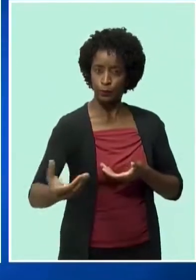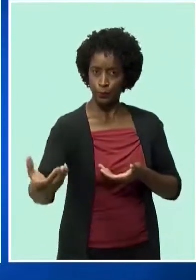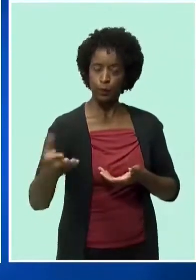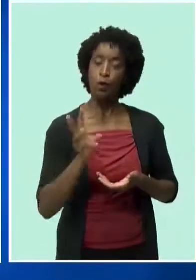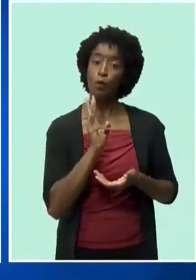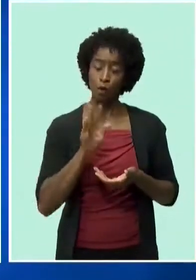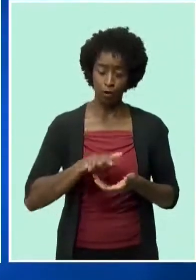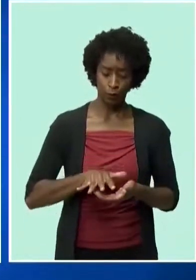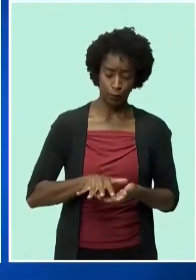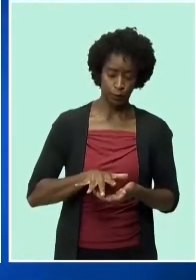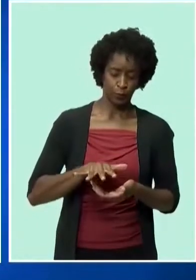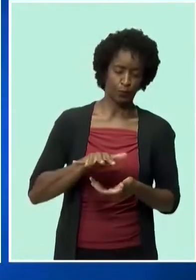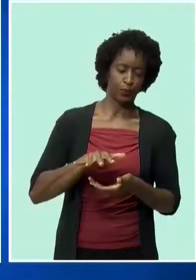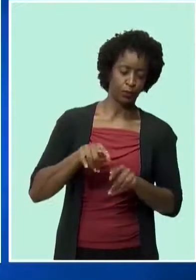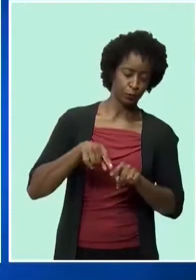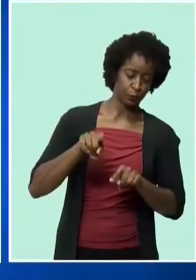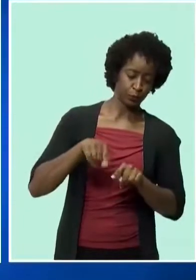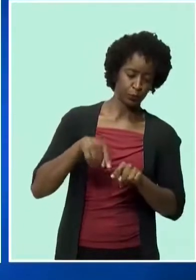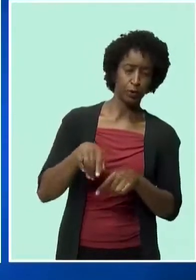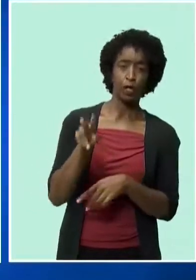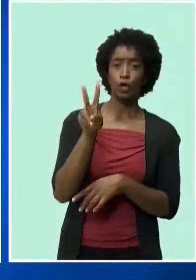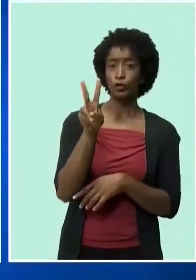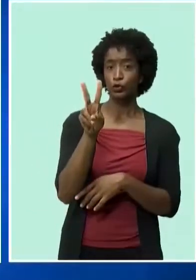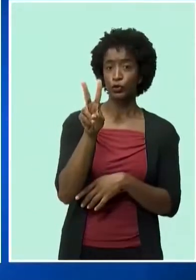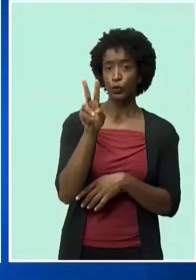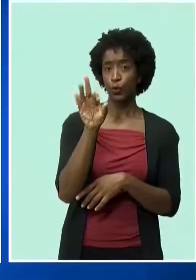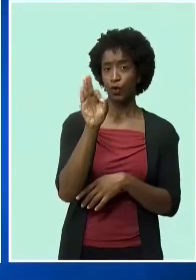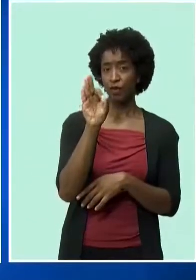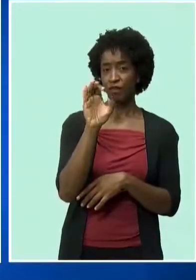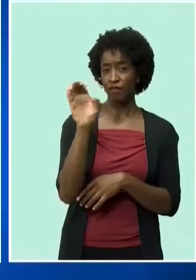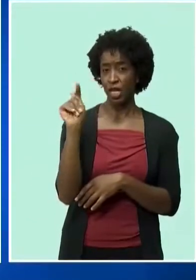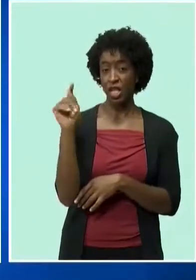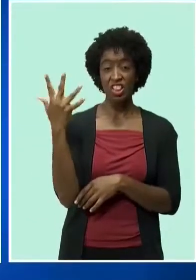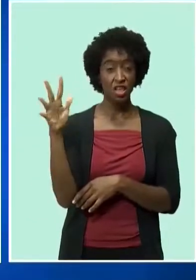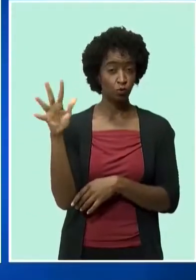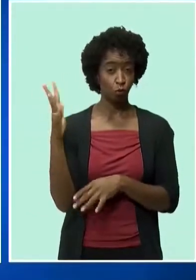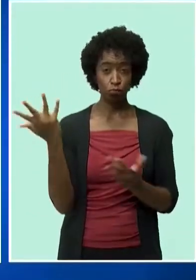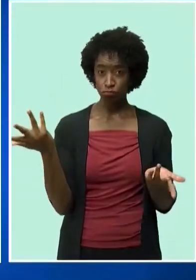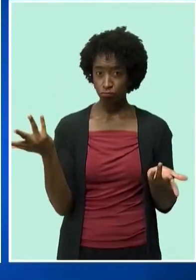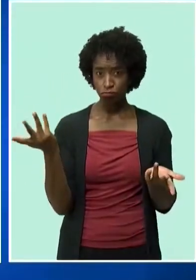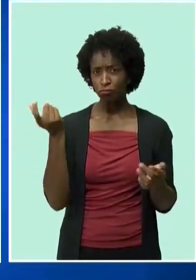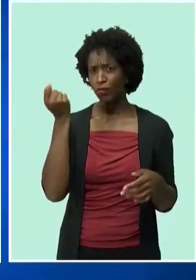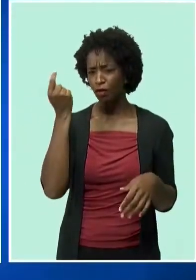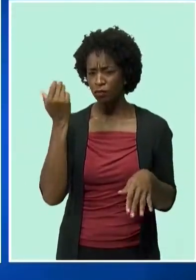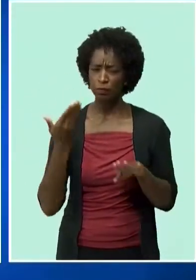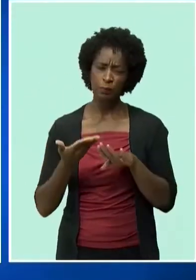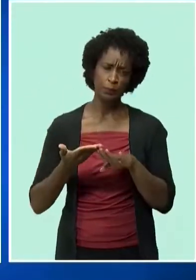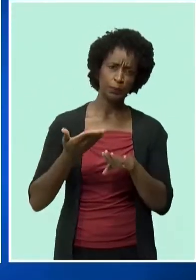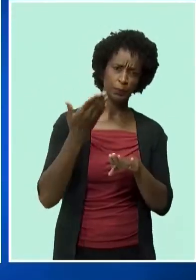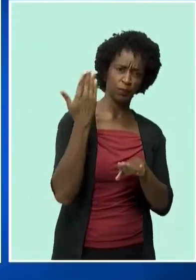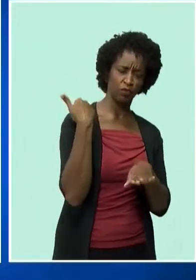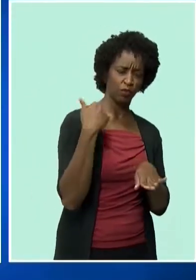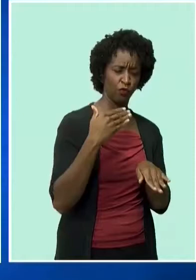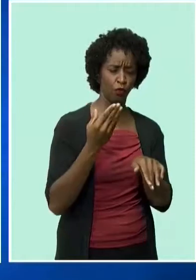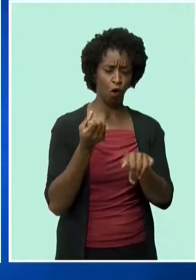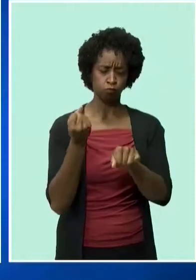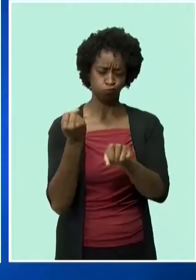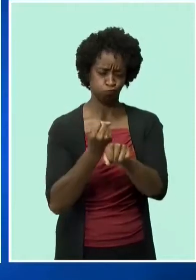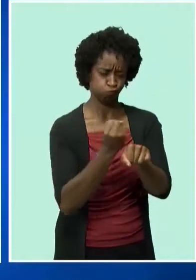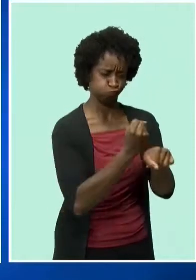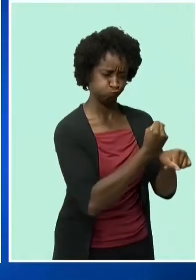have risen by far, far more had we not done the work up before. And then the other work